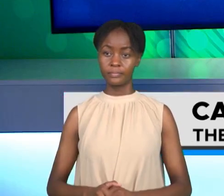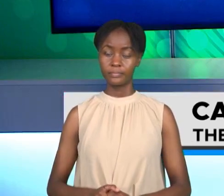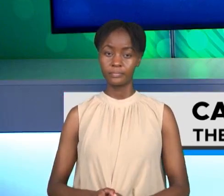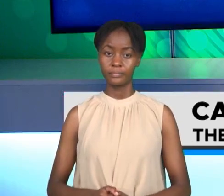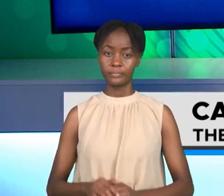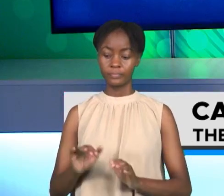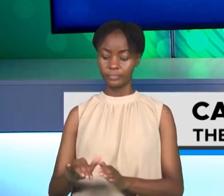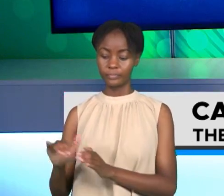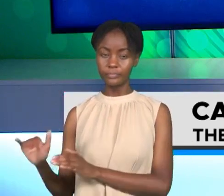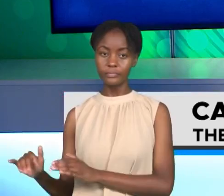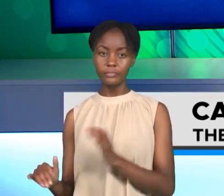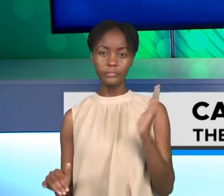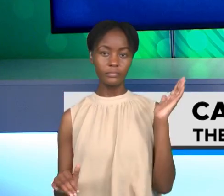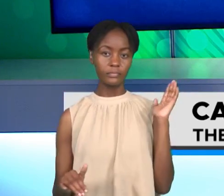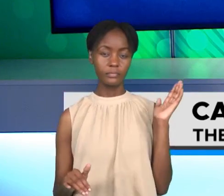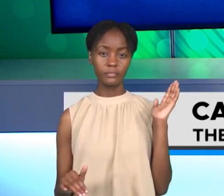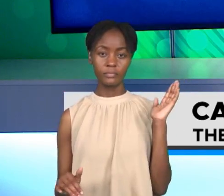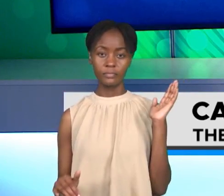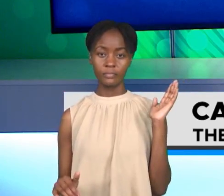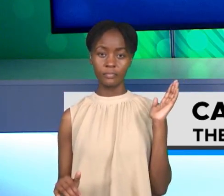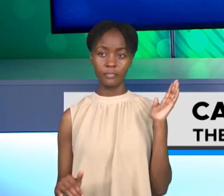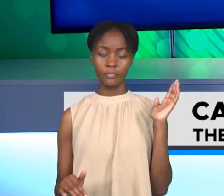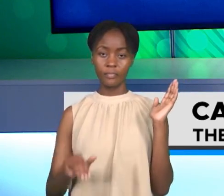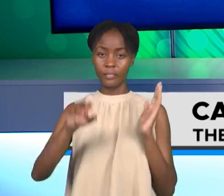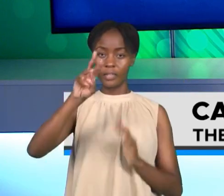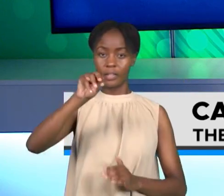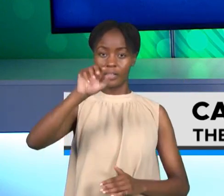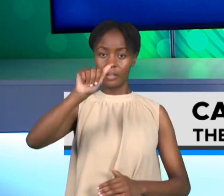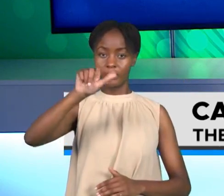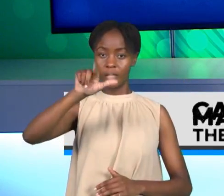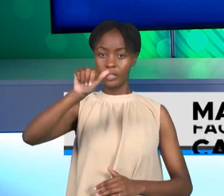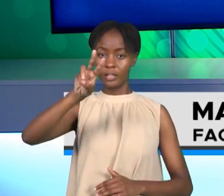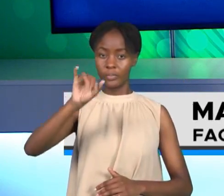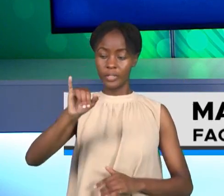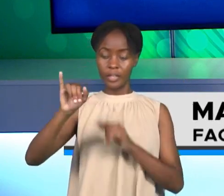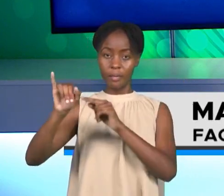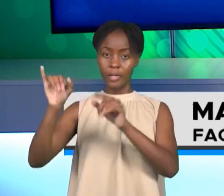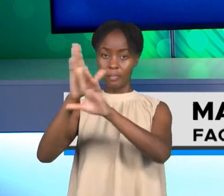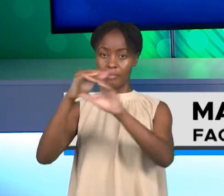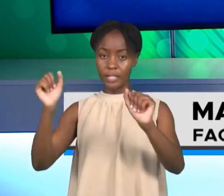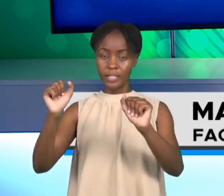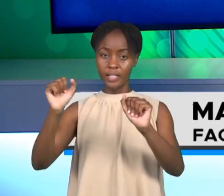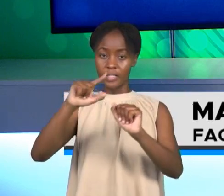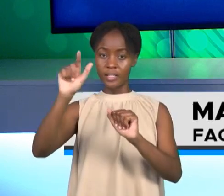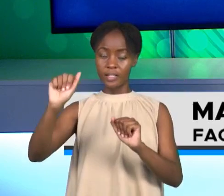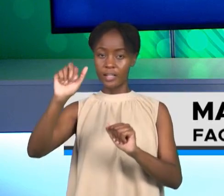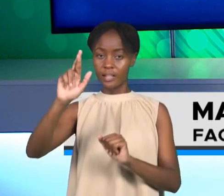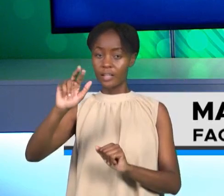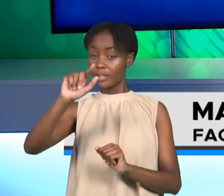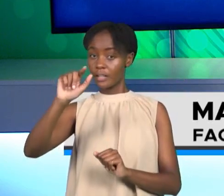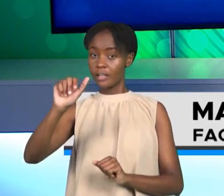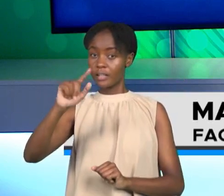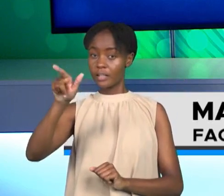Right, now let's switch gears from Tunisia to Malawi, where President Lazarus Chakwera has announced or rather